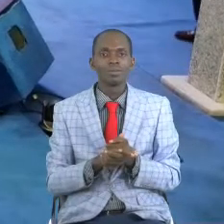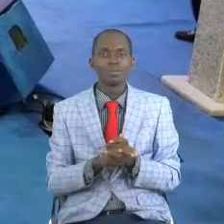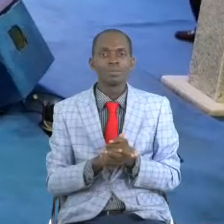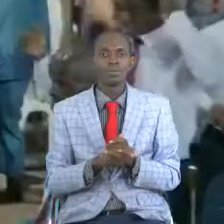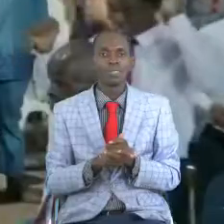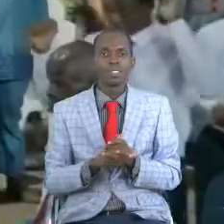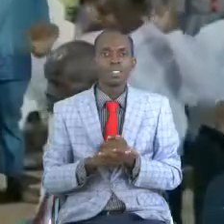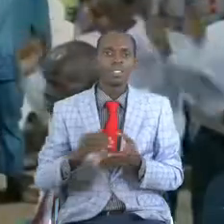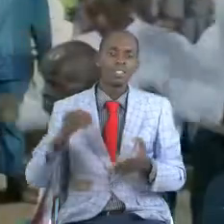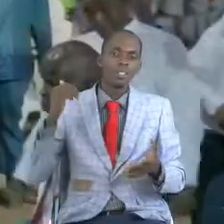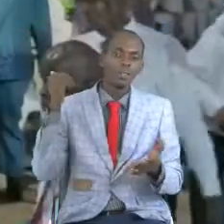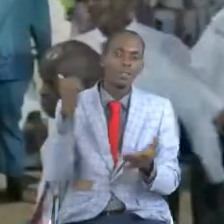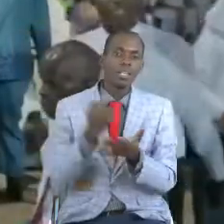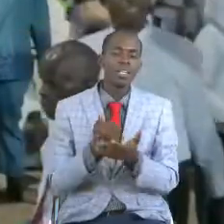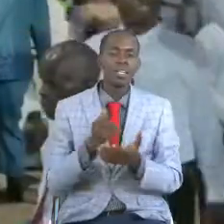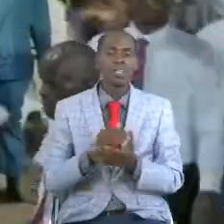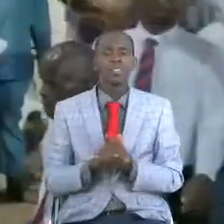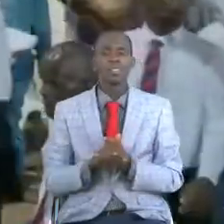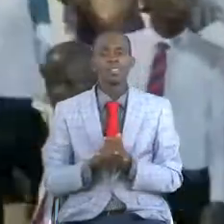Amen.